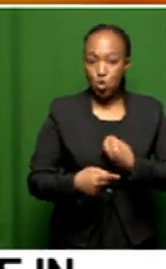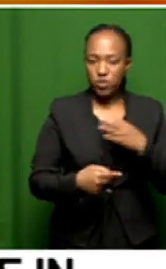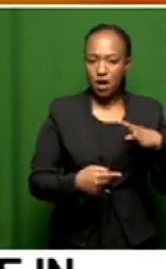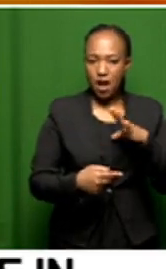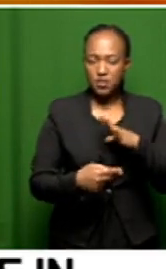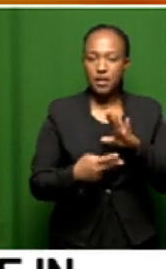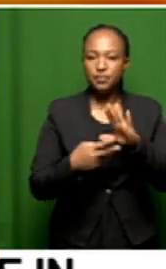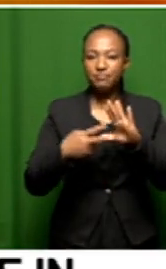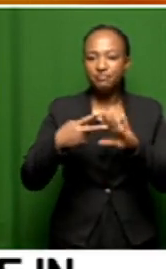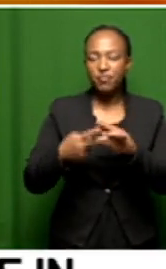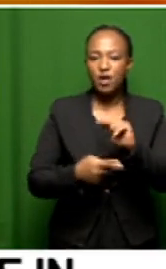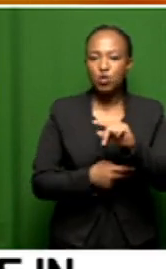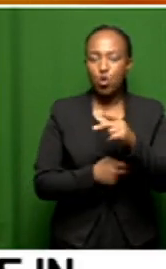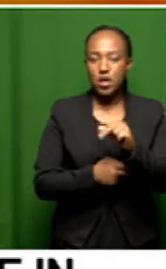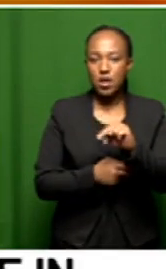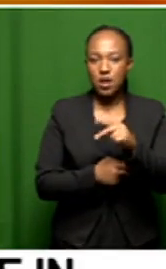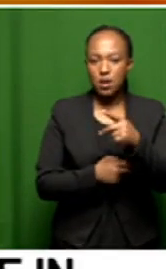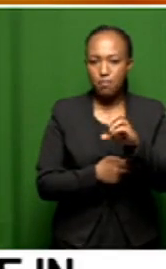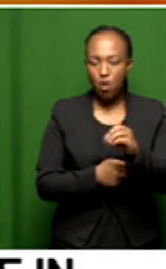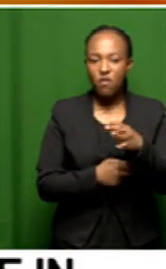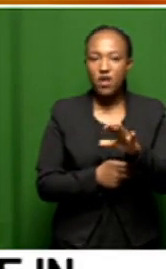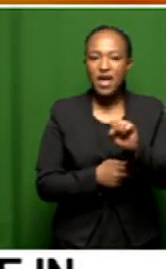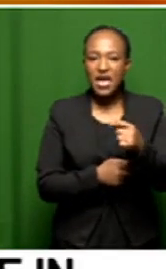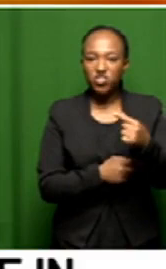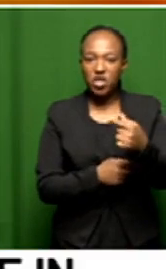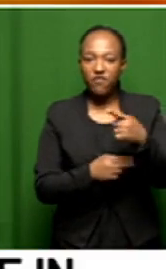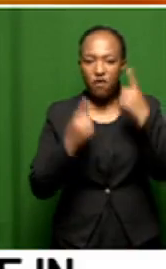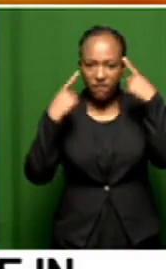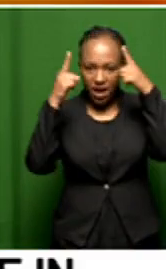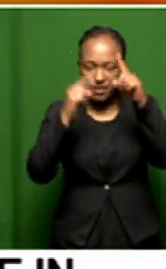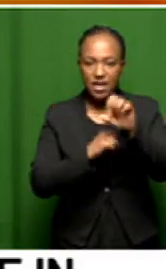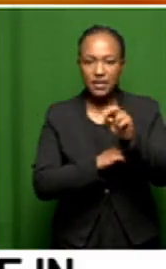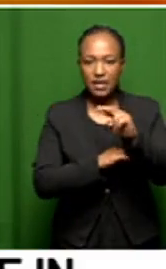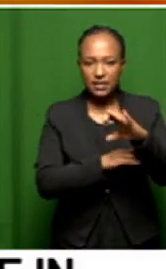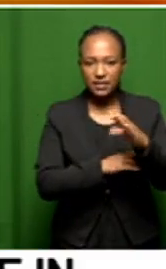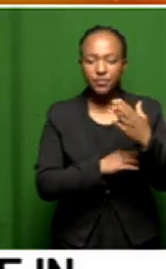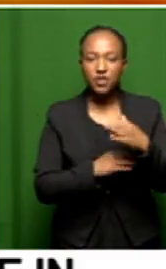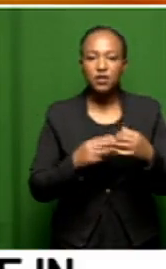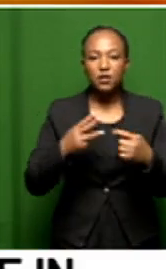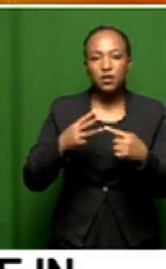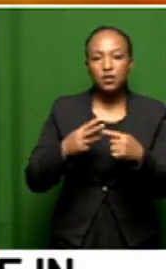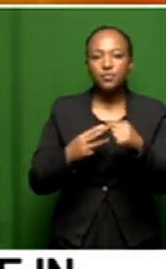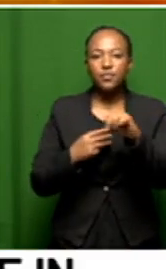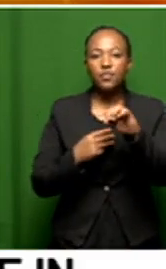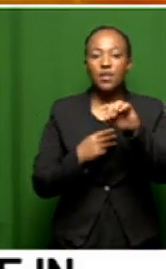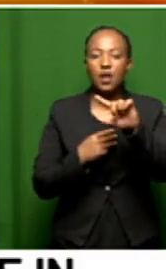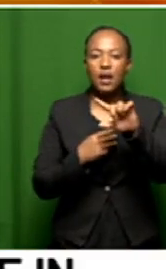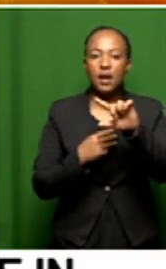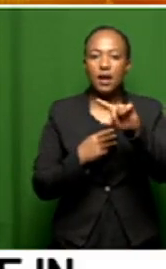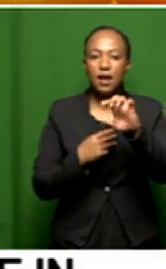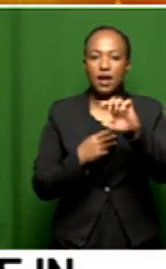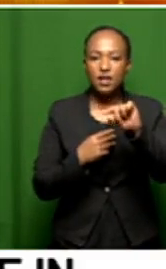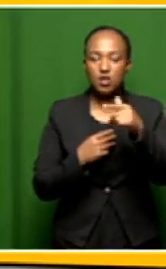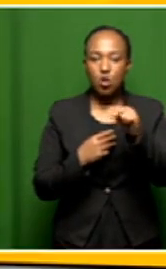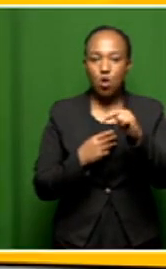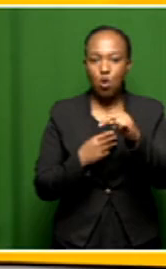Nhlonipho Nxumalo from who's the Secretary General of the WITS University SRC, and Letlhogonolo Letshele, who is from